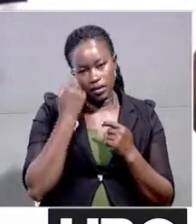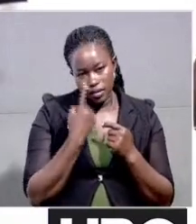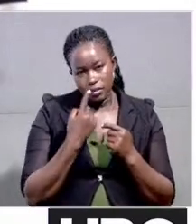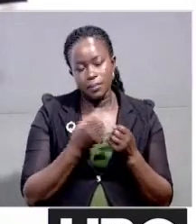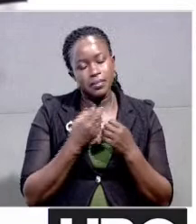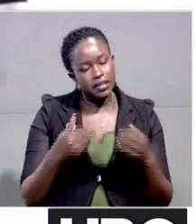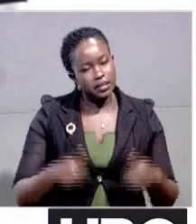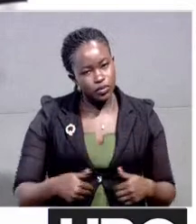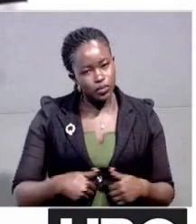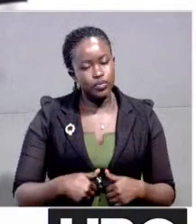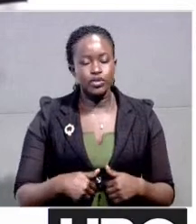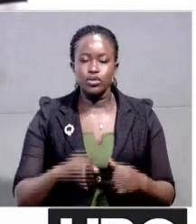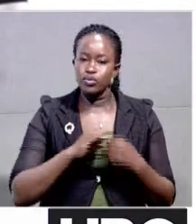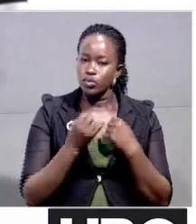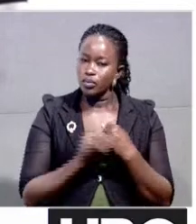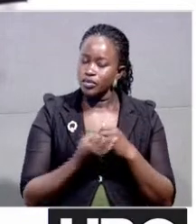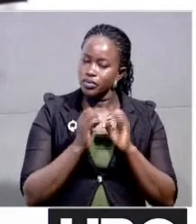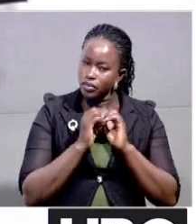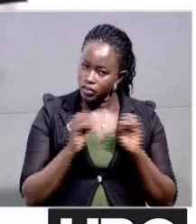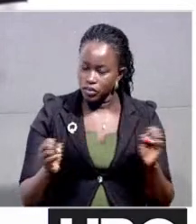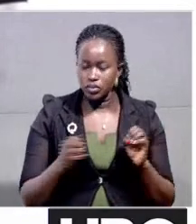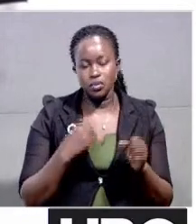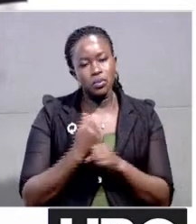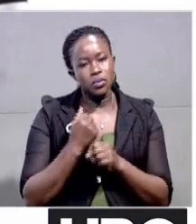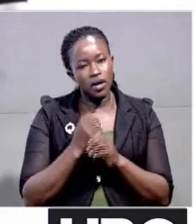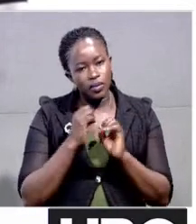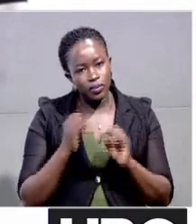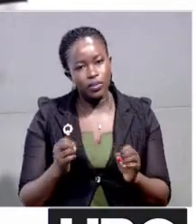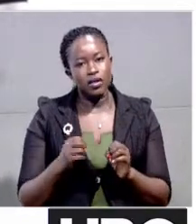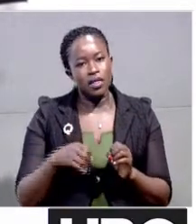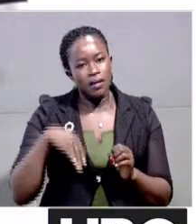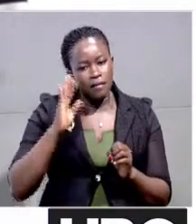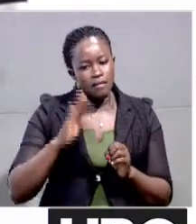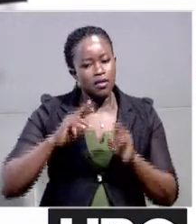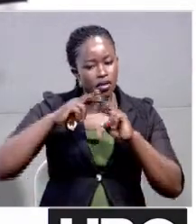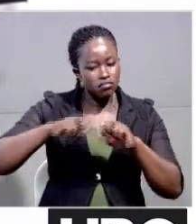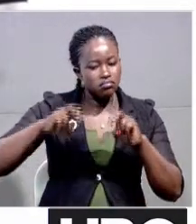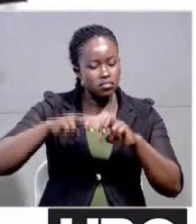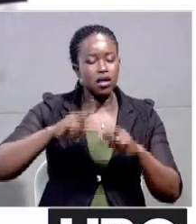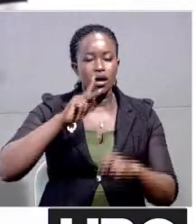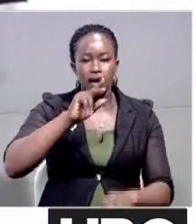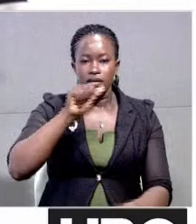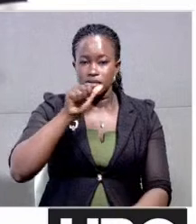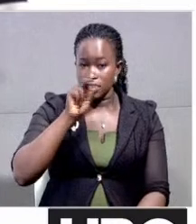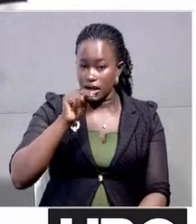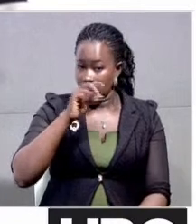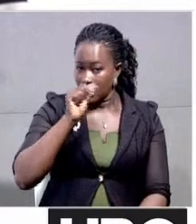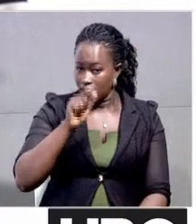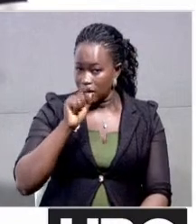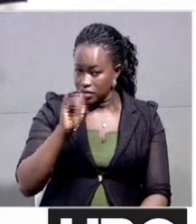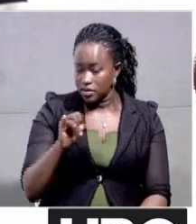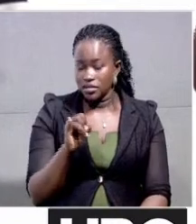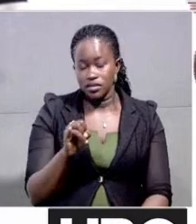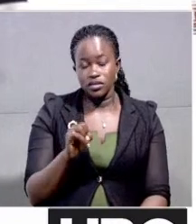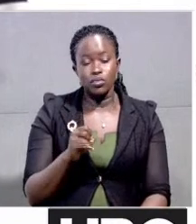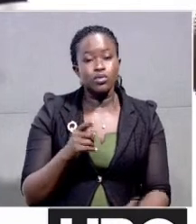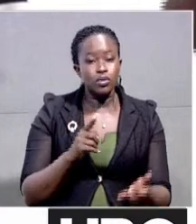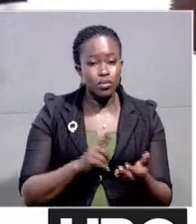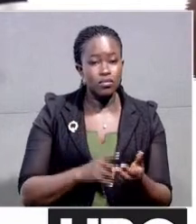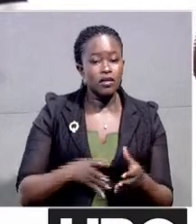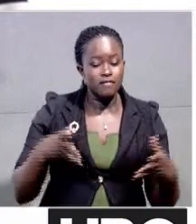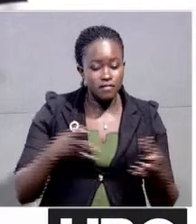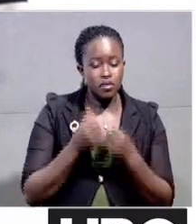unemployed. For instance, in this operation which we made in Kasangati, the 12 of whom we got during daytime,